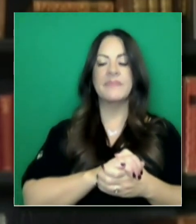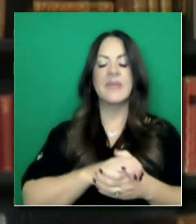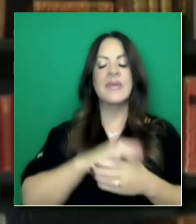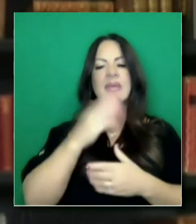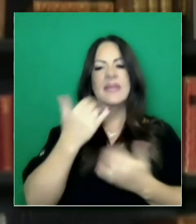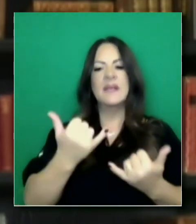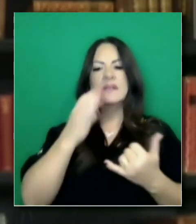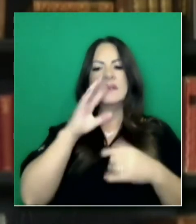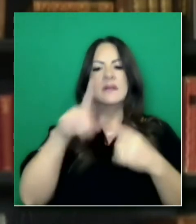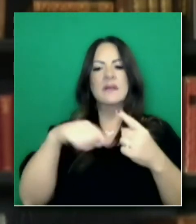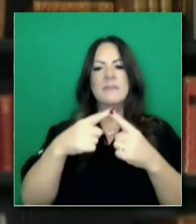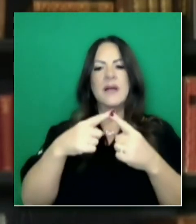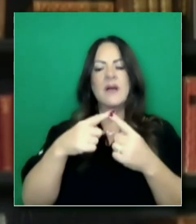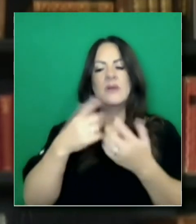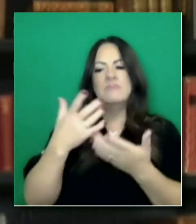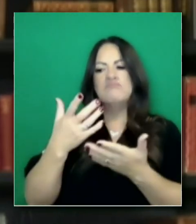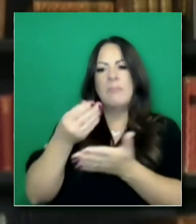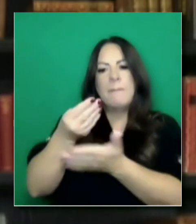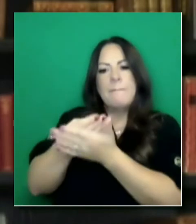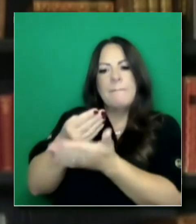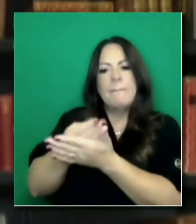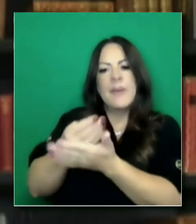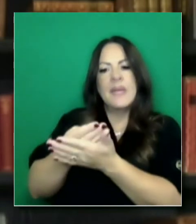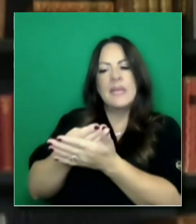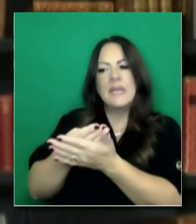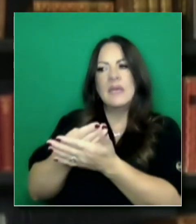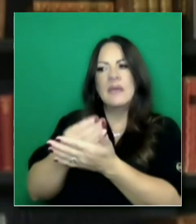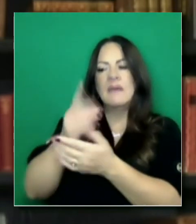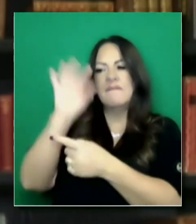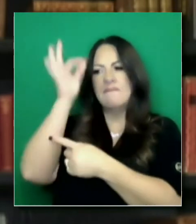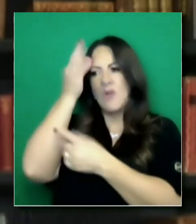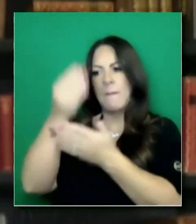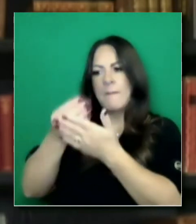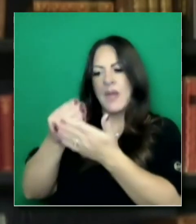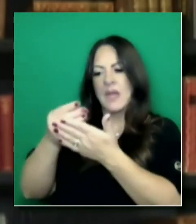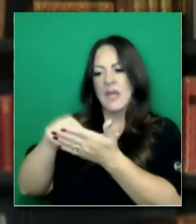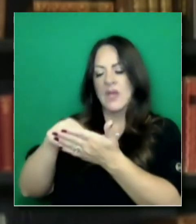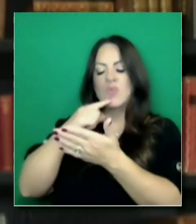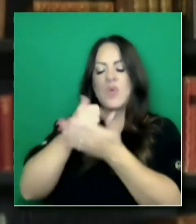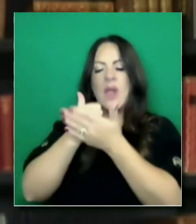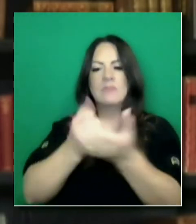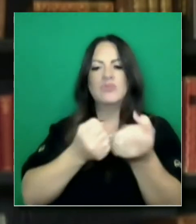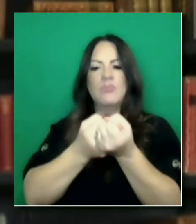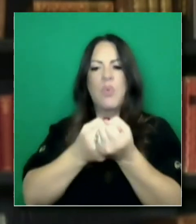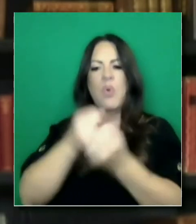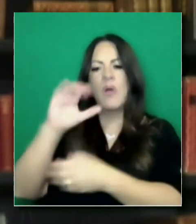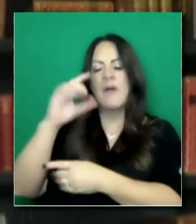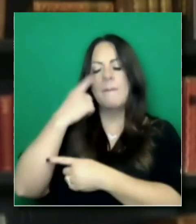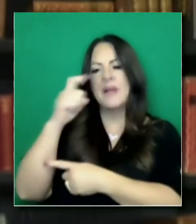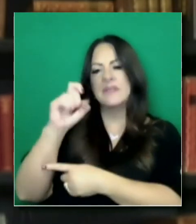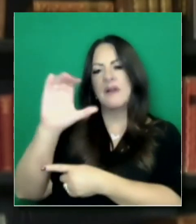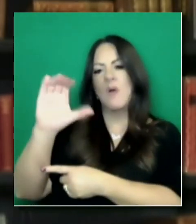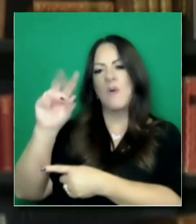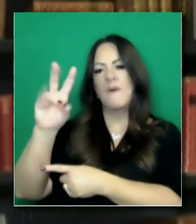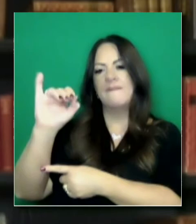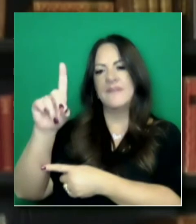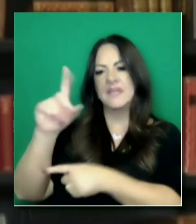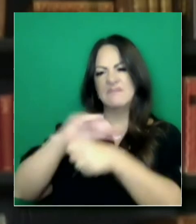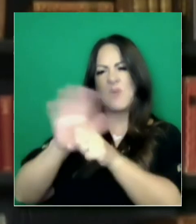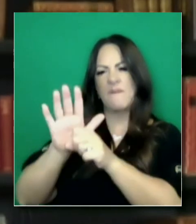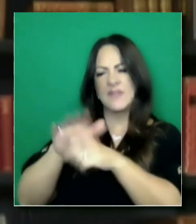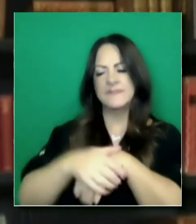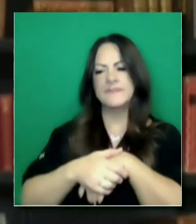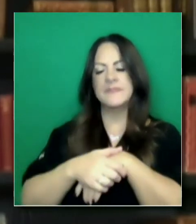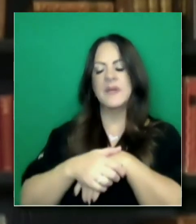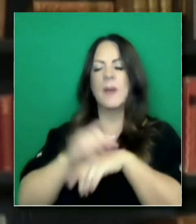COVID dollars to compliant counties, what are you doing in the budget to further incentivize counties who maybe haven't been complying with those